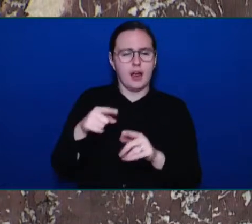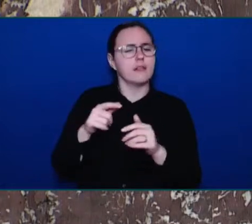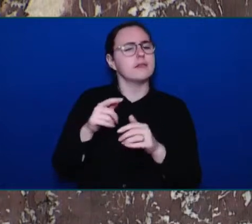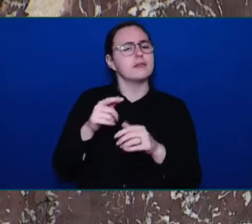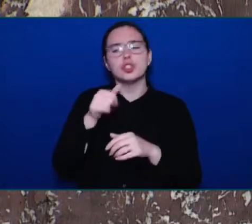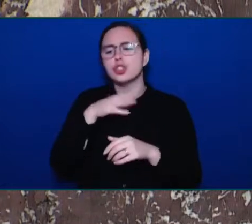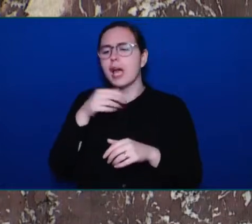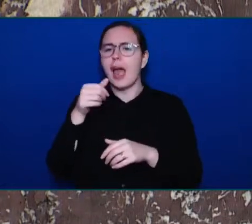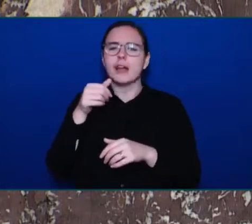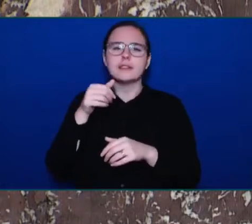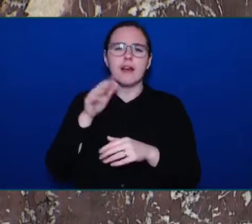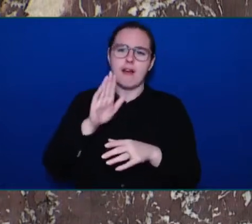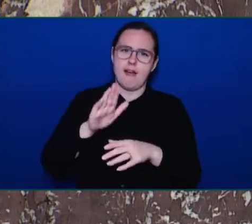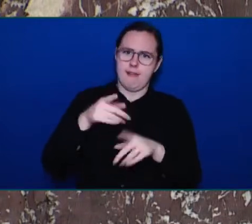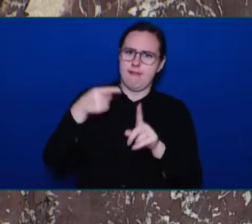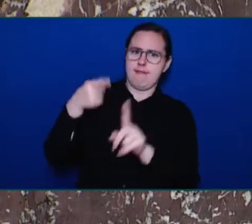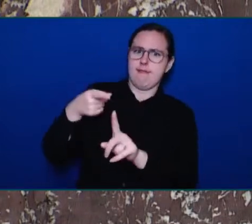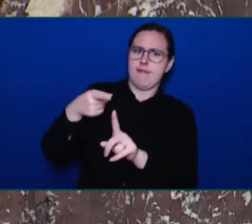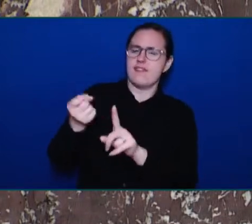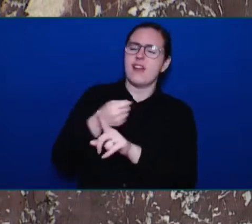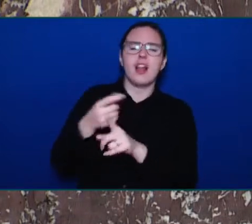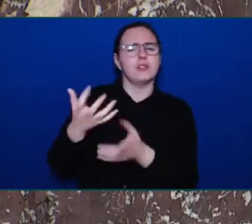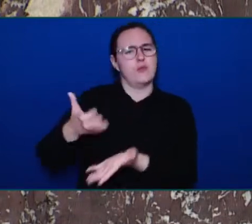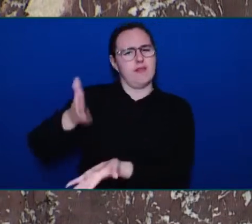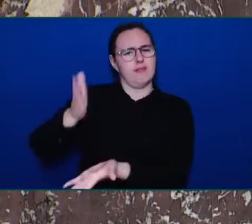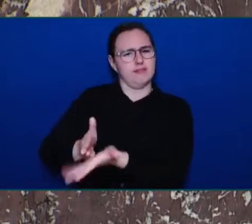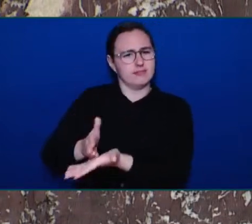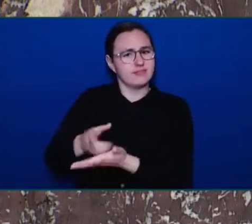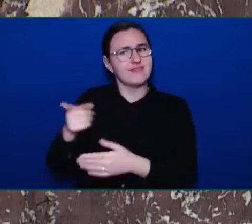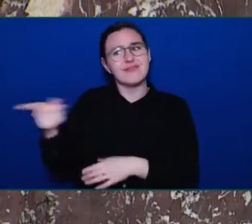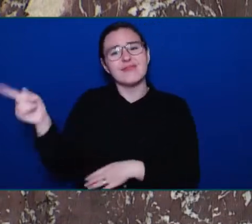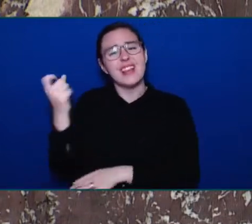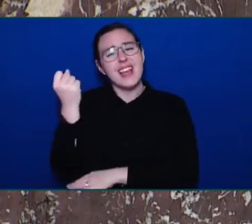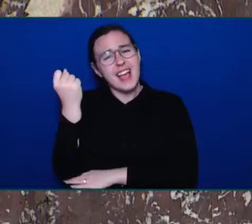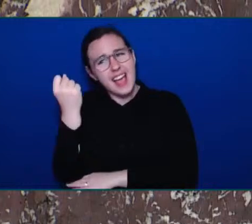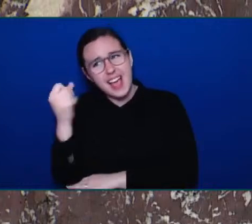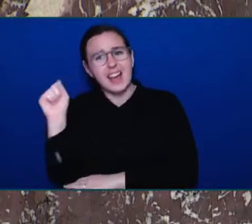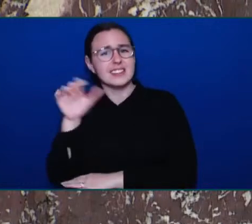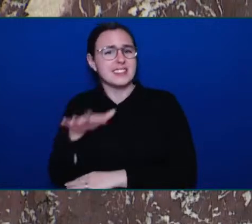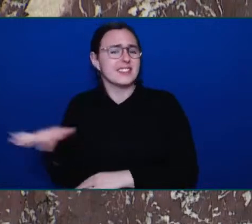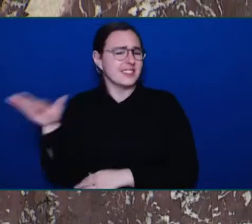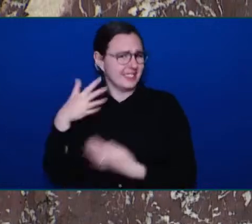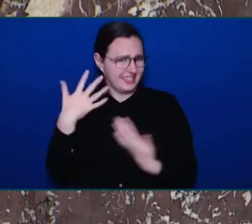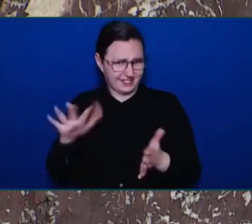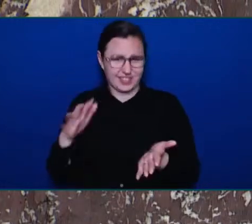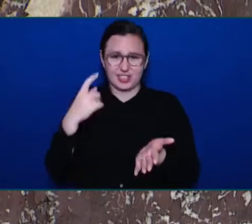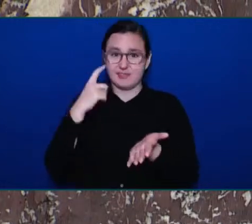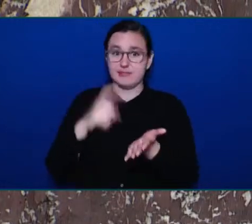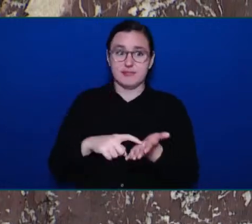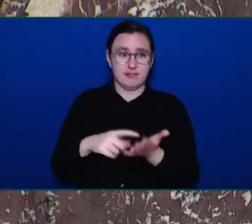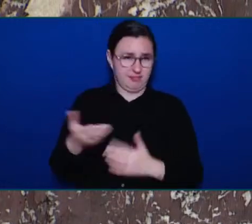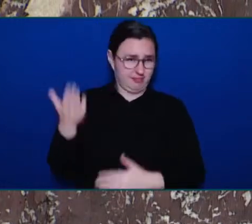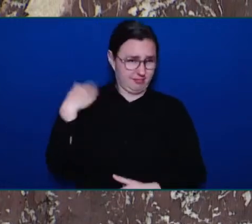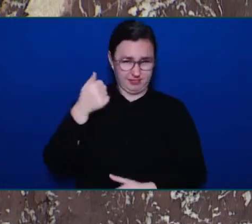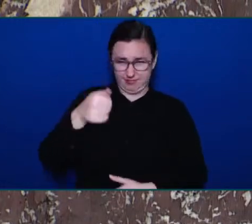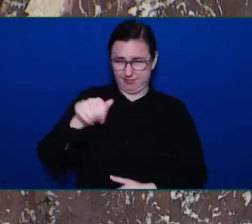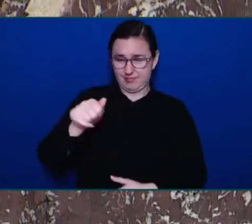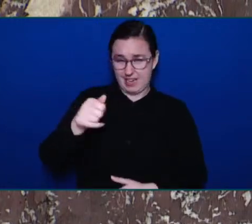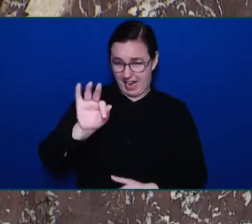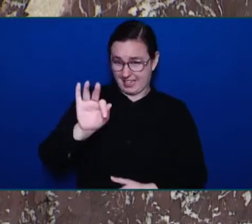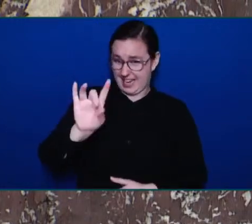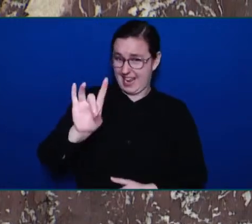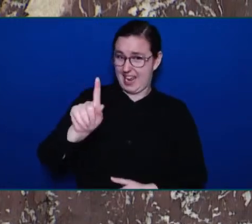25th as a day against gender-based violence since 1981. The date was selected to honor the Mirabal